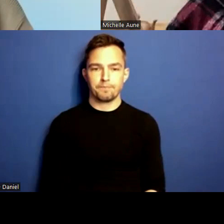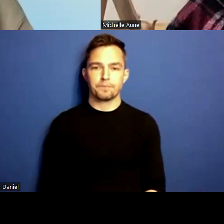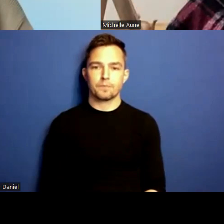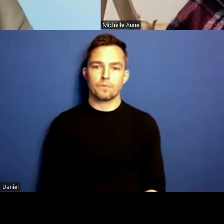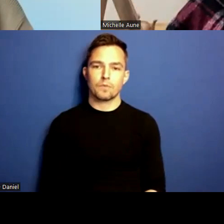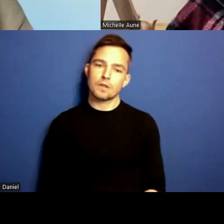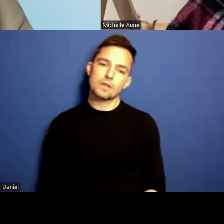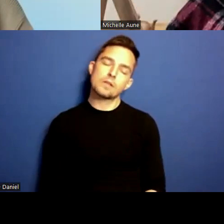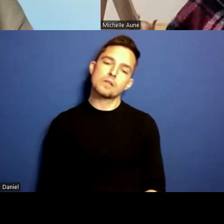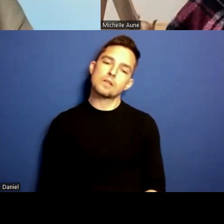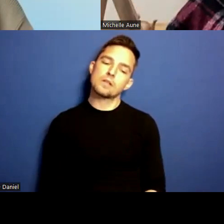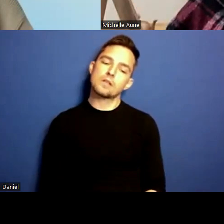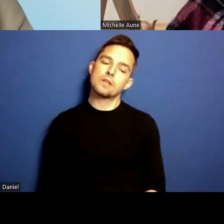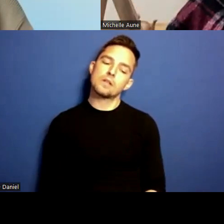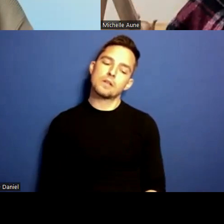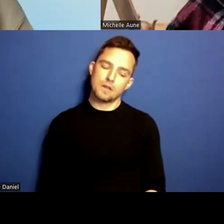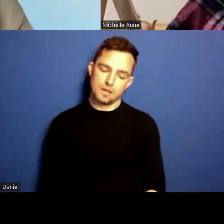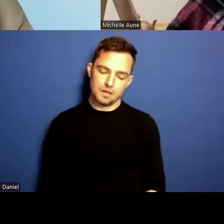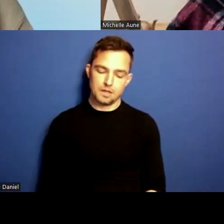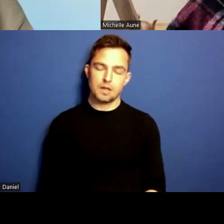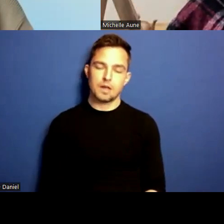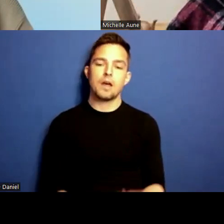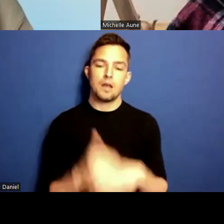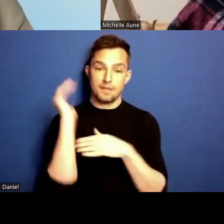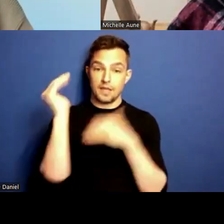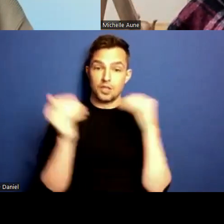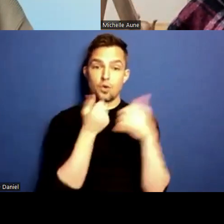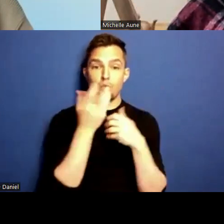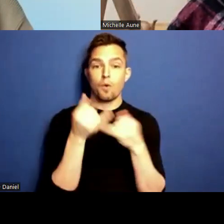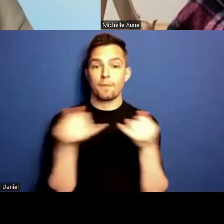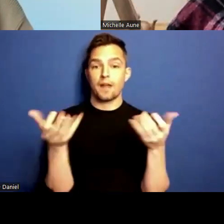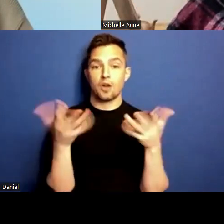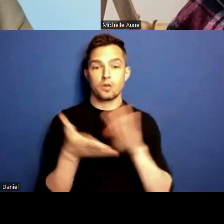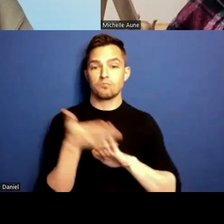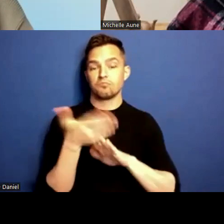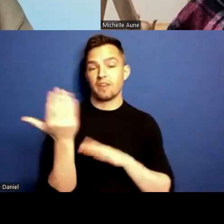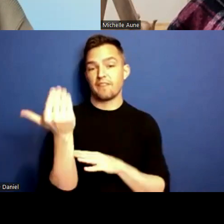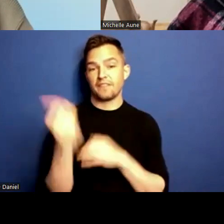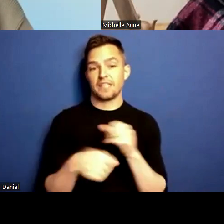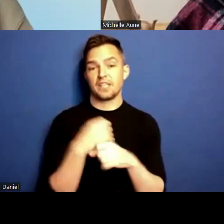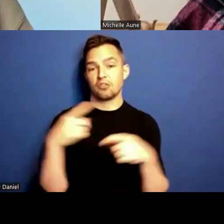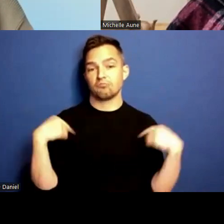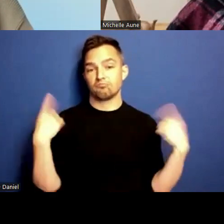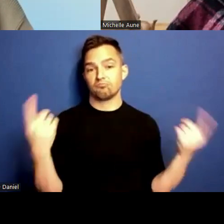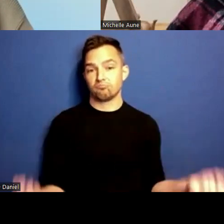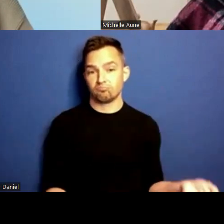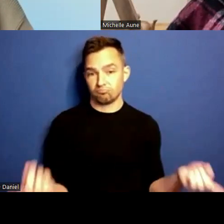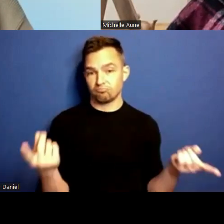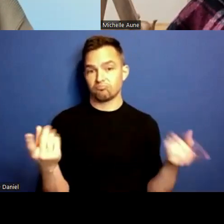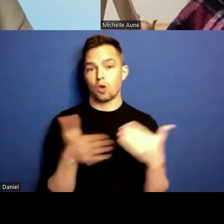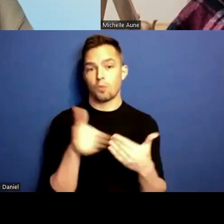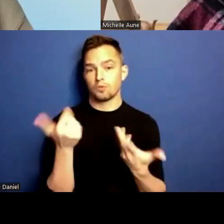Our adult warm line has already been running for almost 15 years now. So